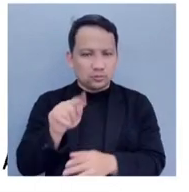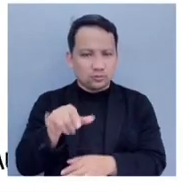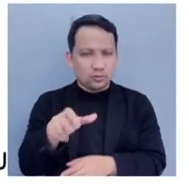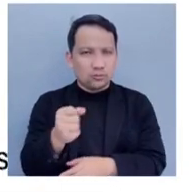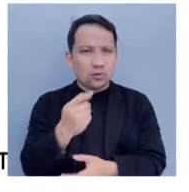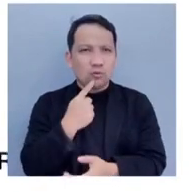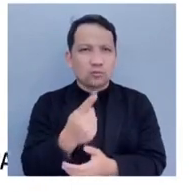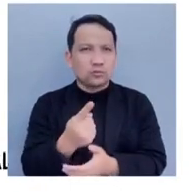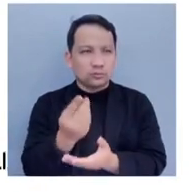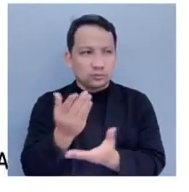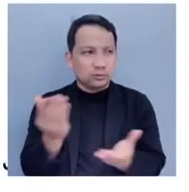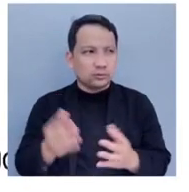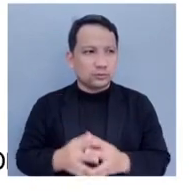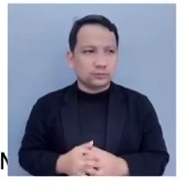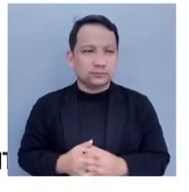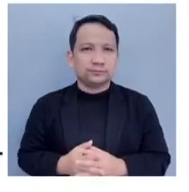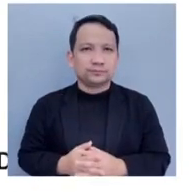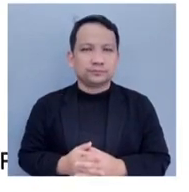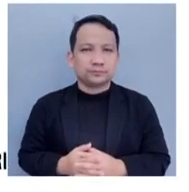us?